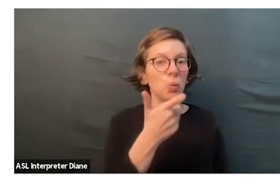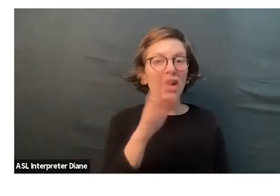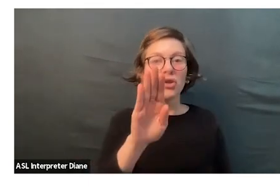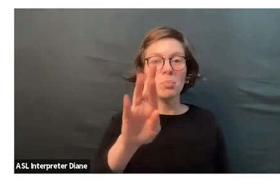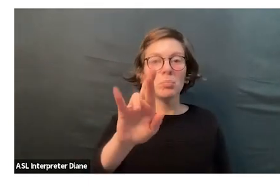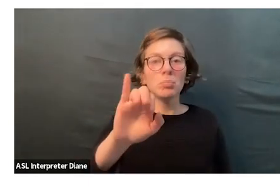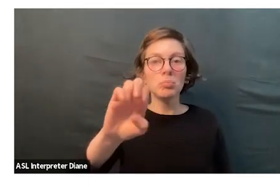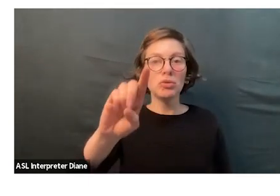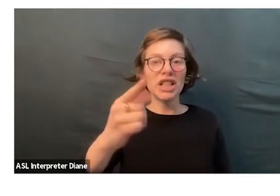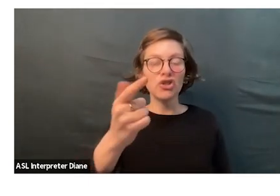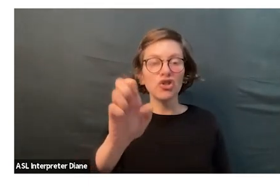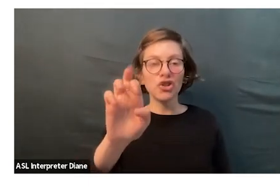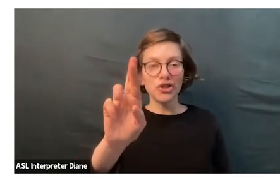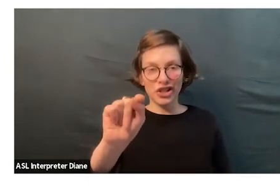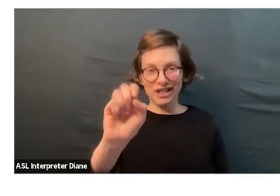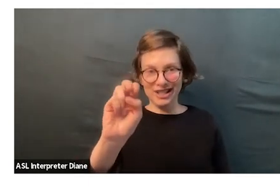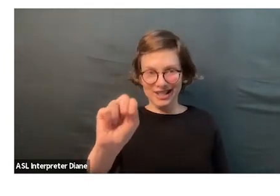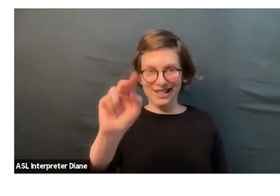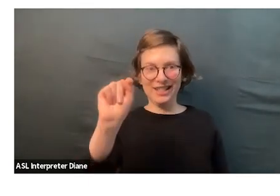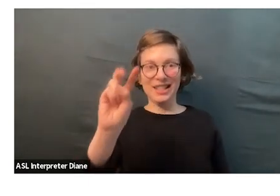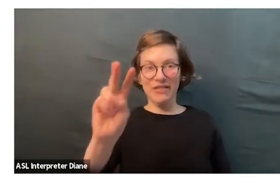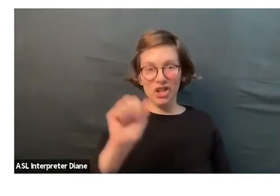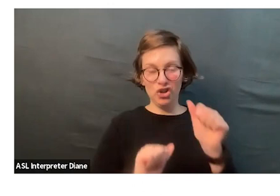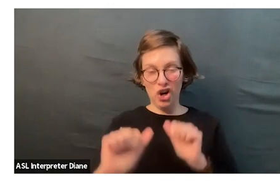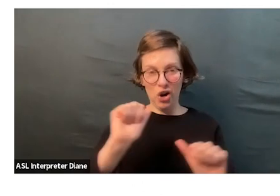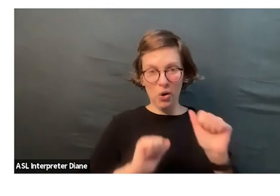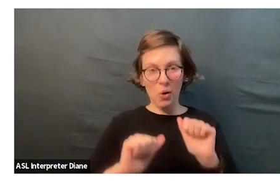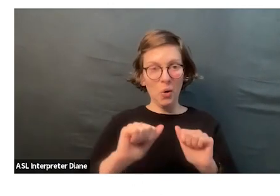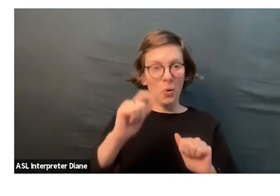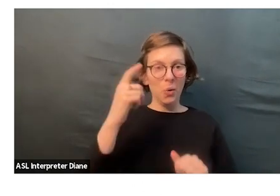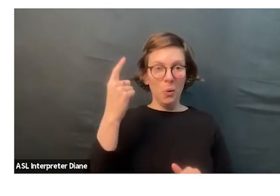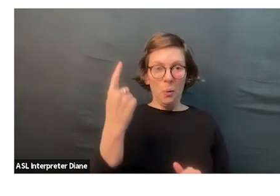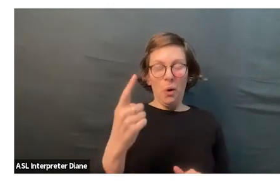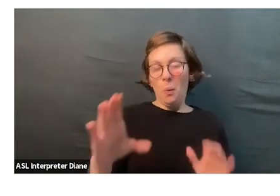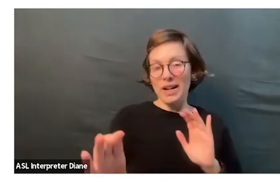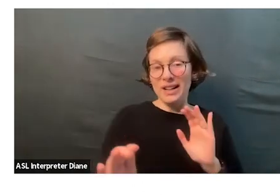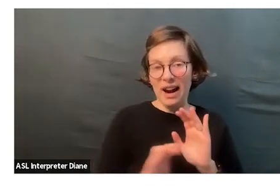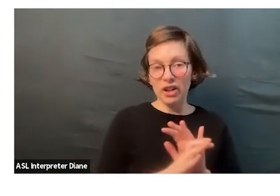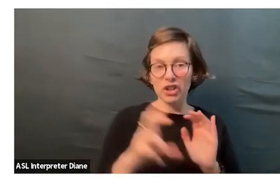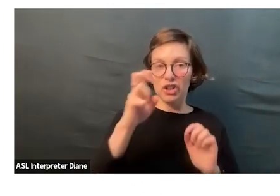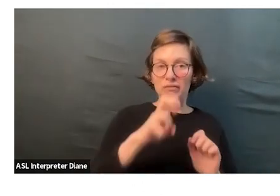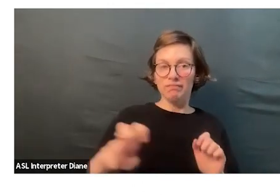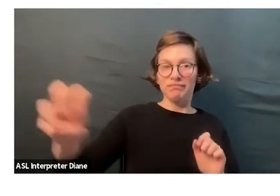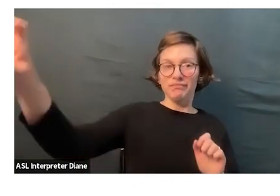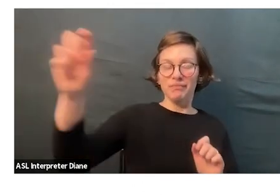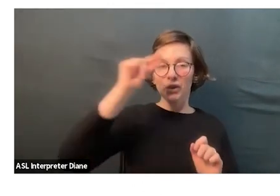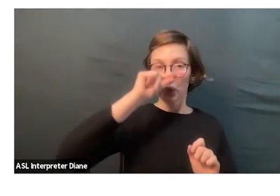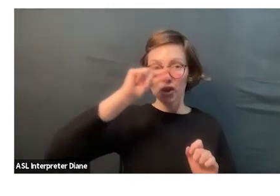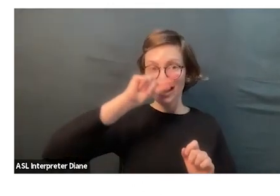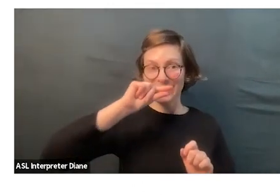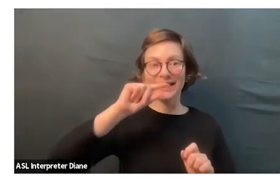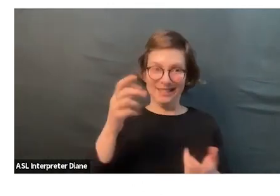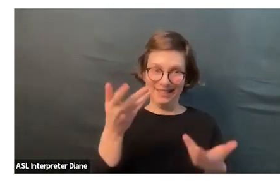and they would study the classics. So they would study philosophy, Greek, Latin, and Italian. And then that was their